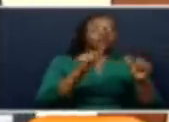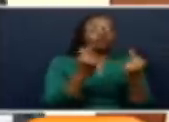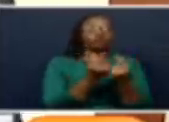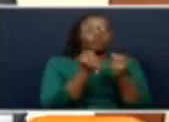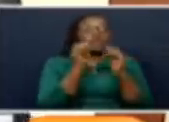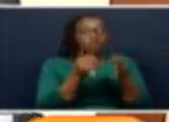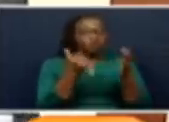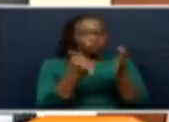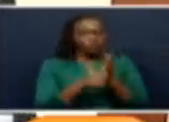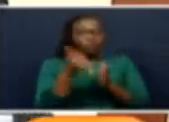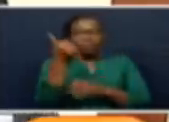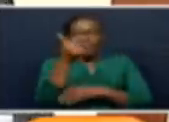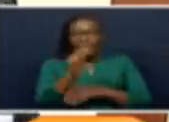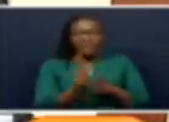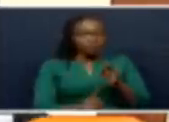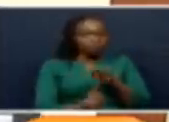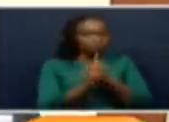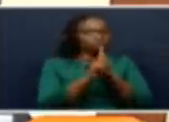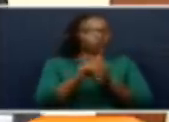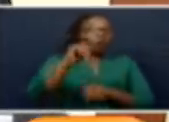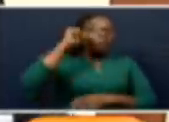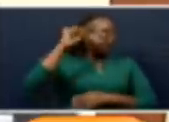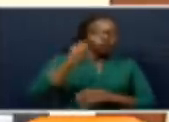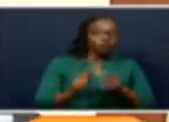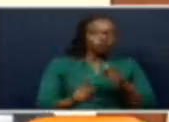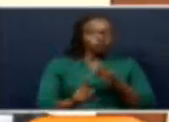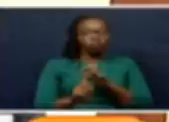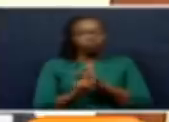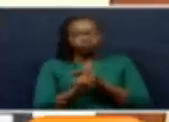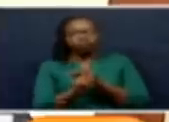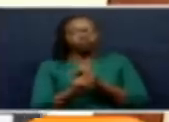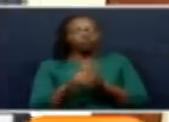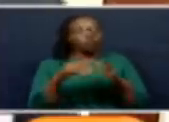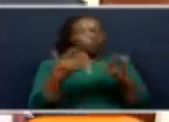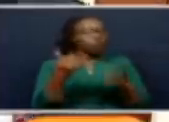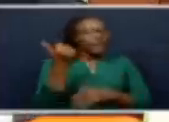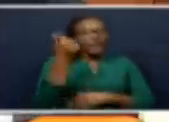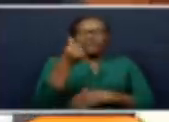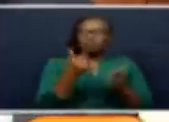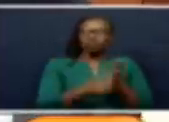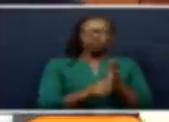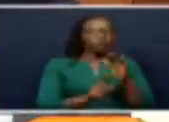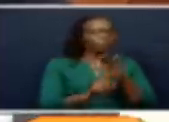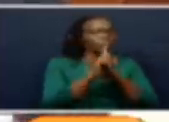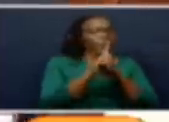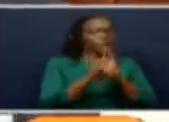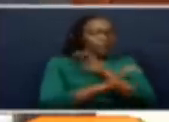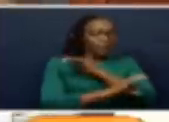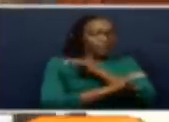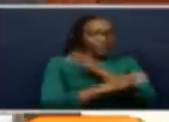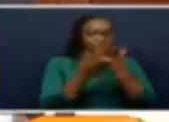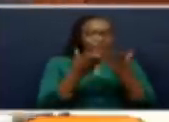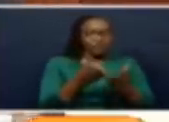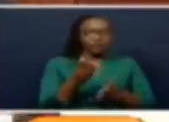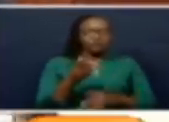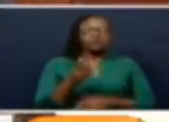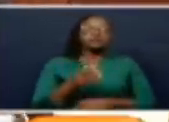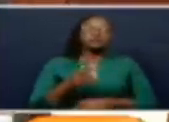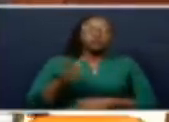problem, any problem occurred, be it political or any whatever type of a problem occurs in this country, it is